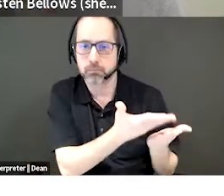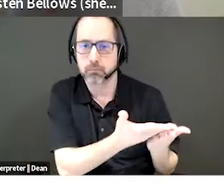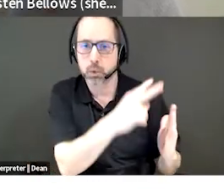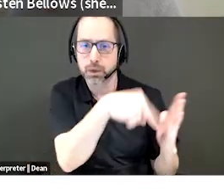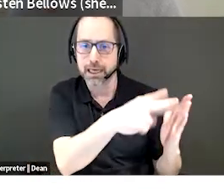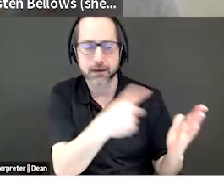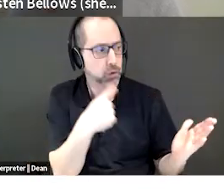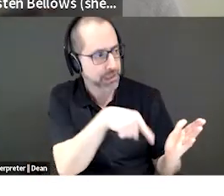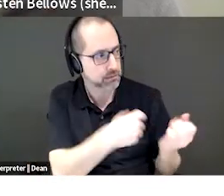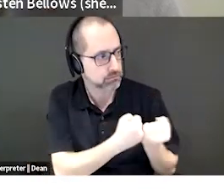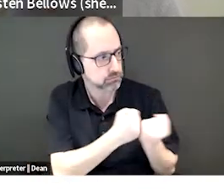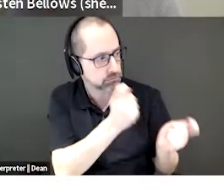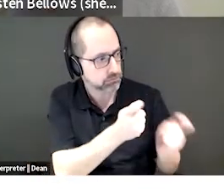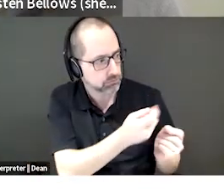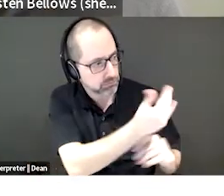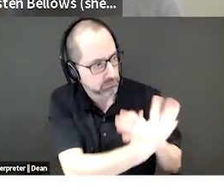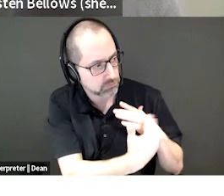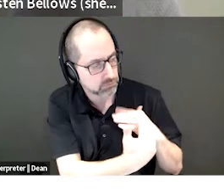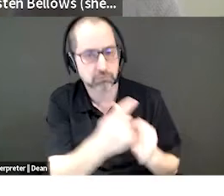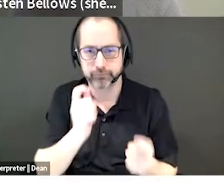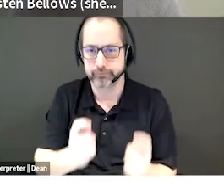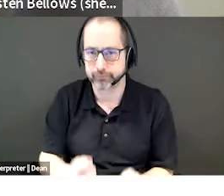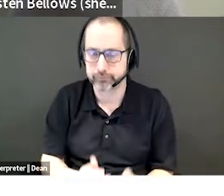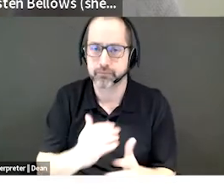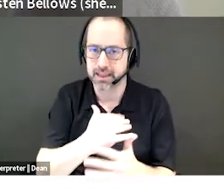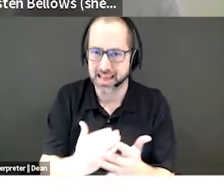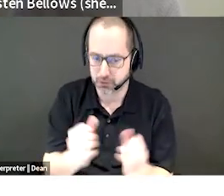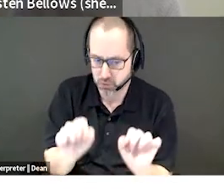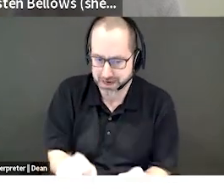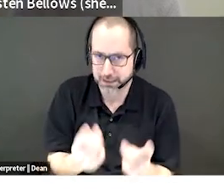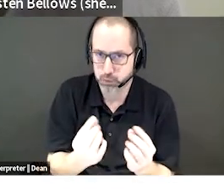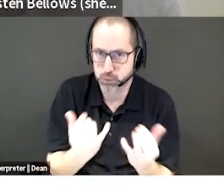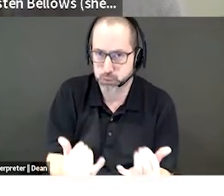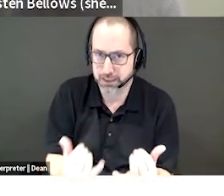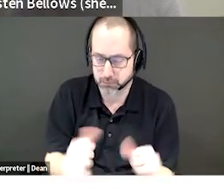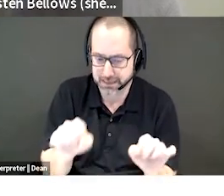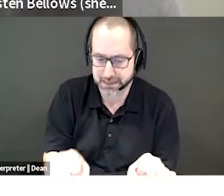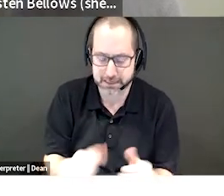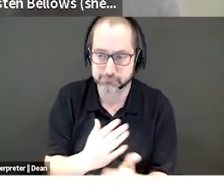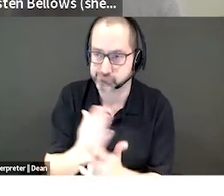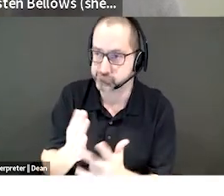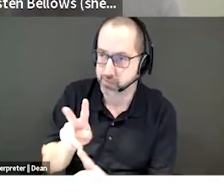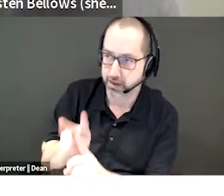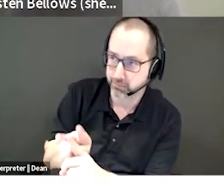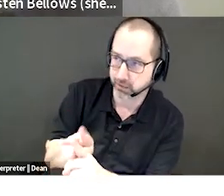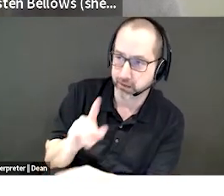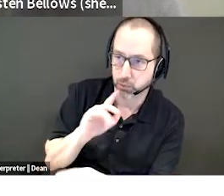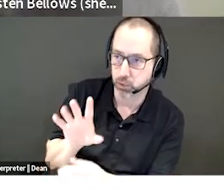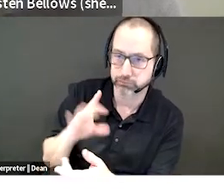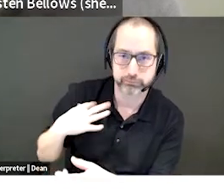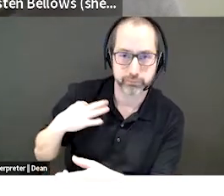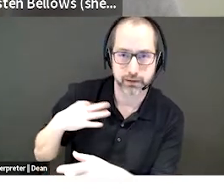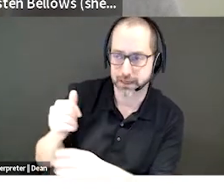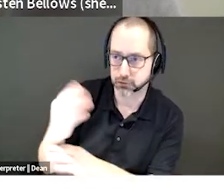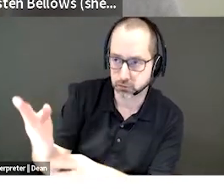with or put an application for. And you can control your mindset.